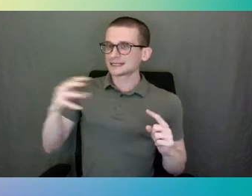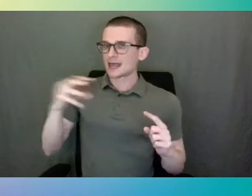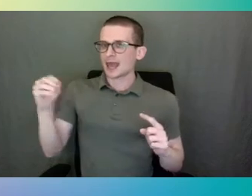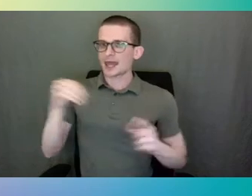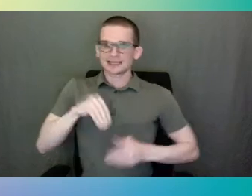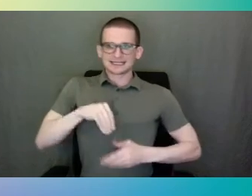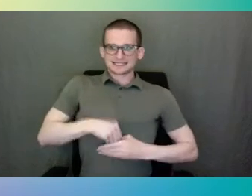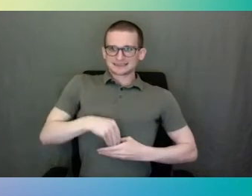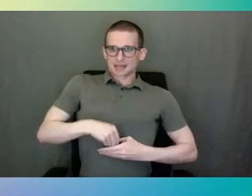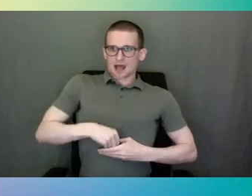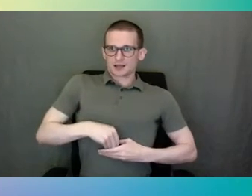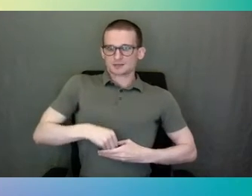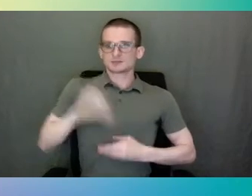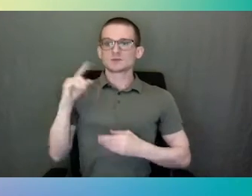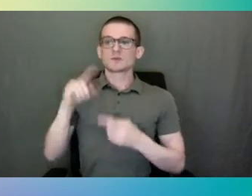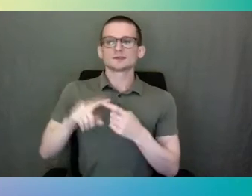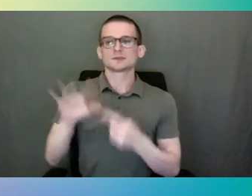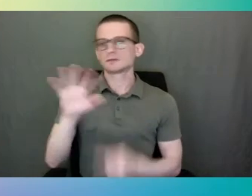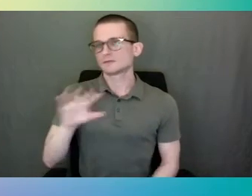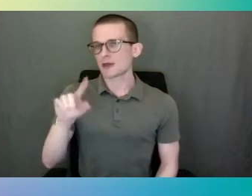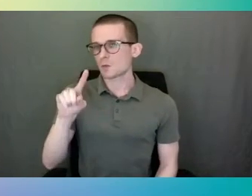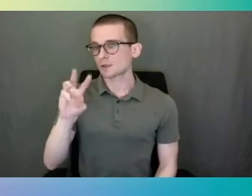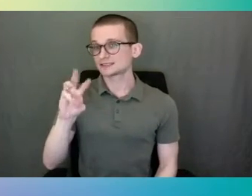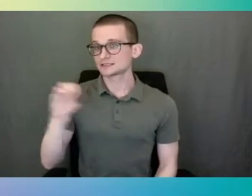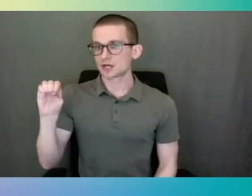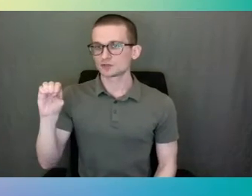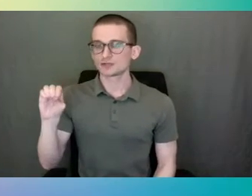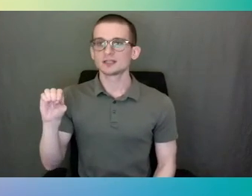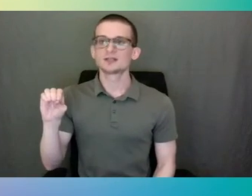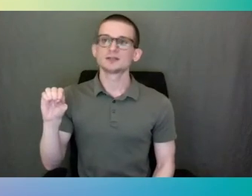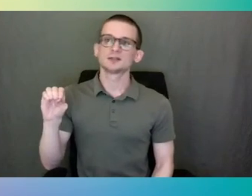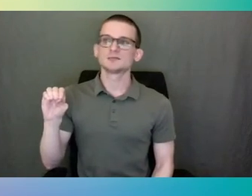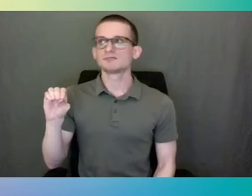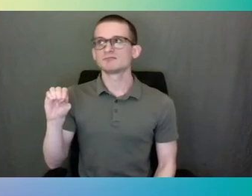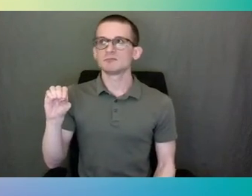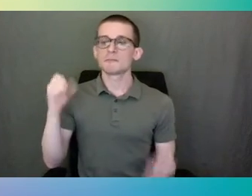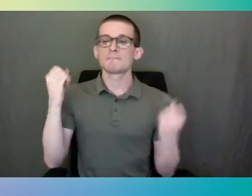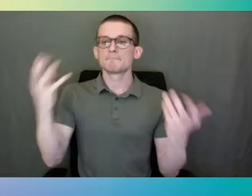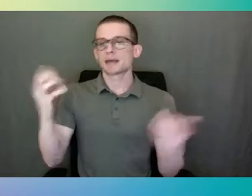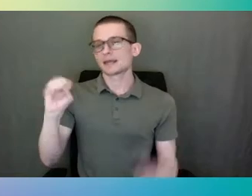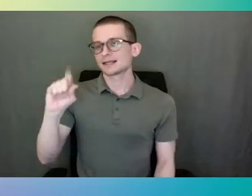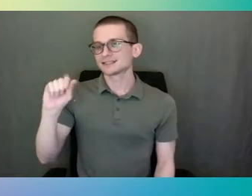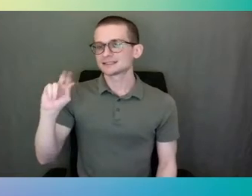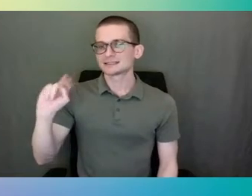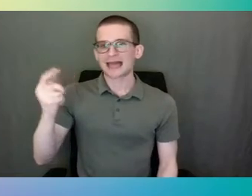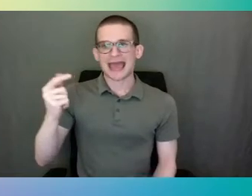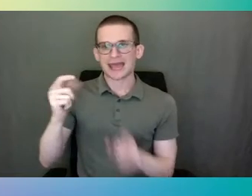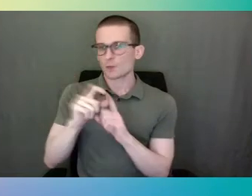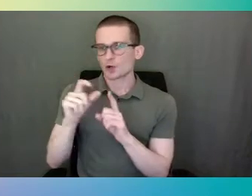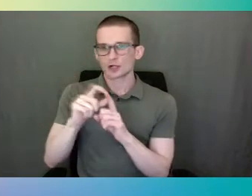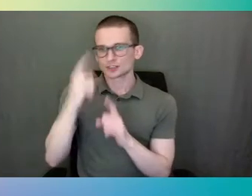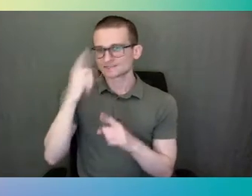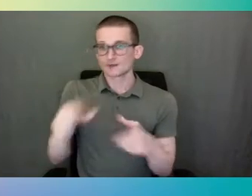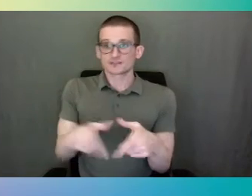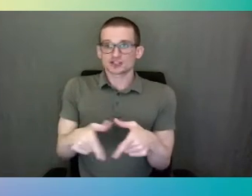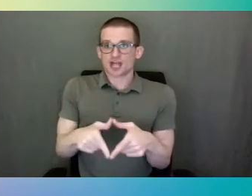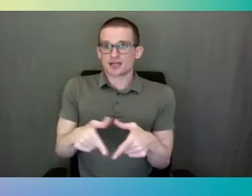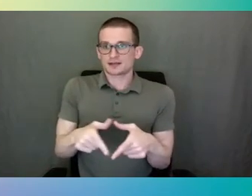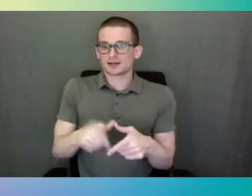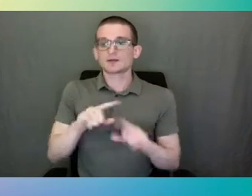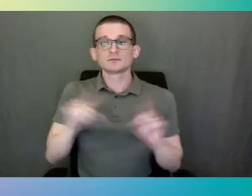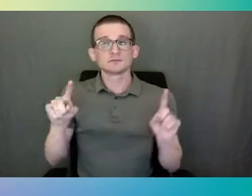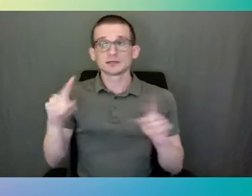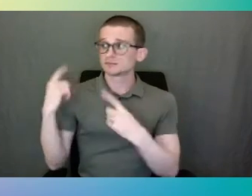about the 1600s, although there were slang words for a vagina, there was no